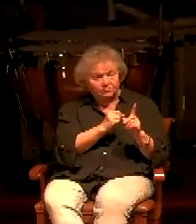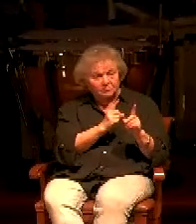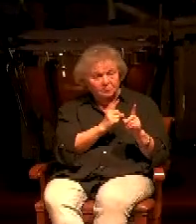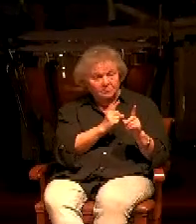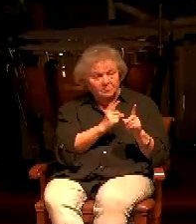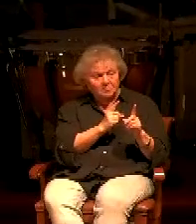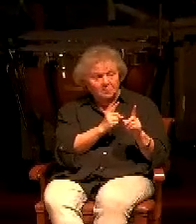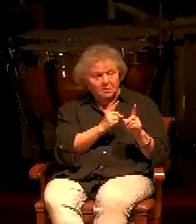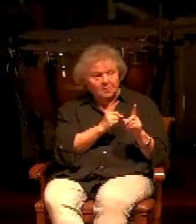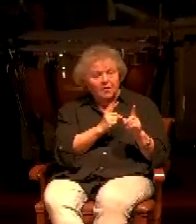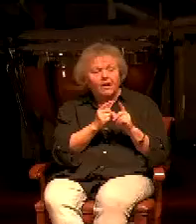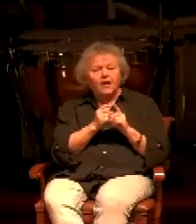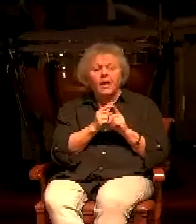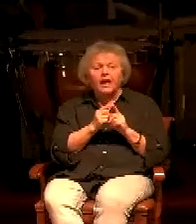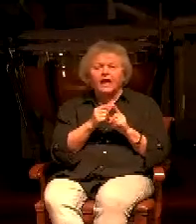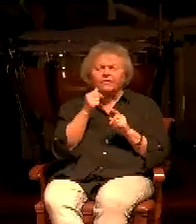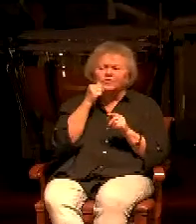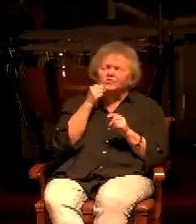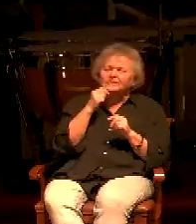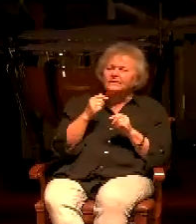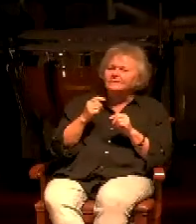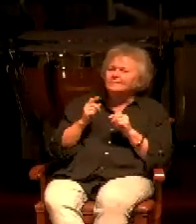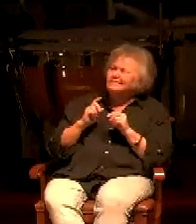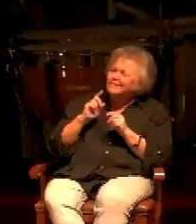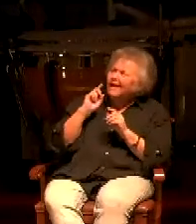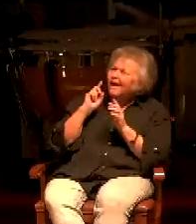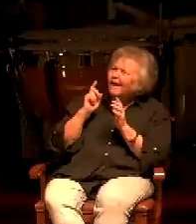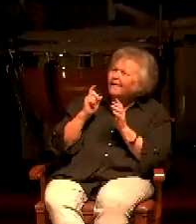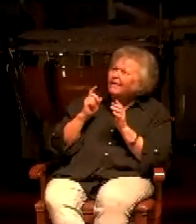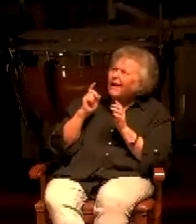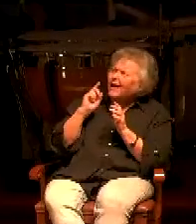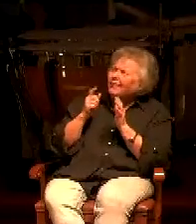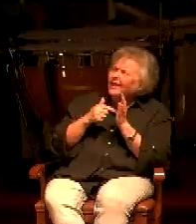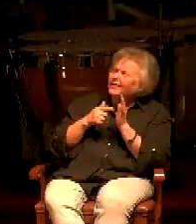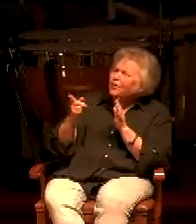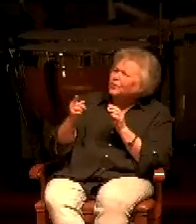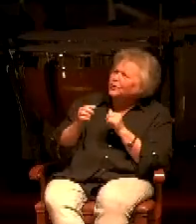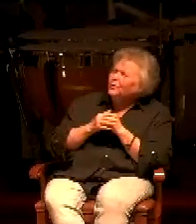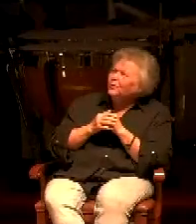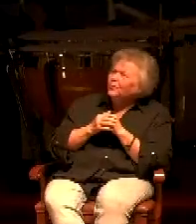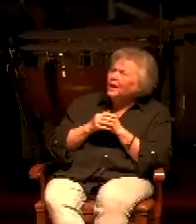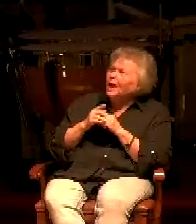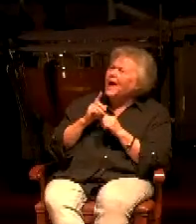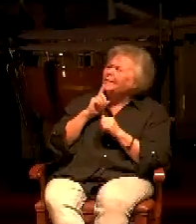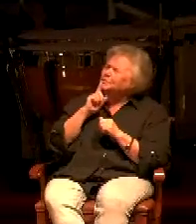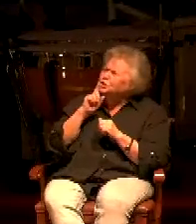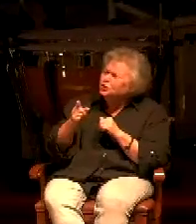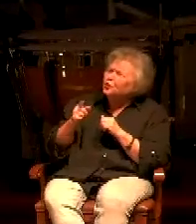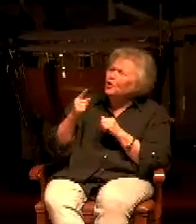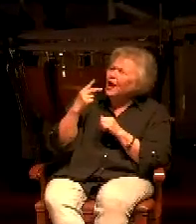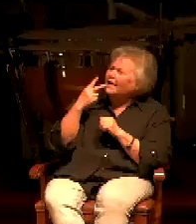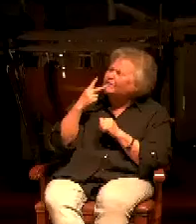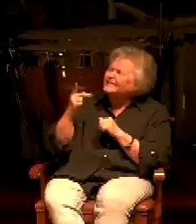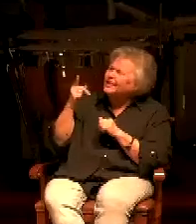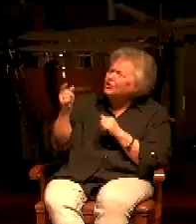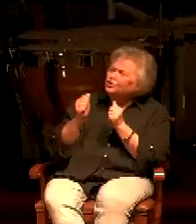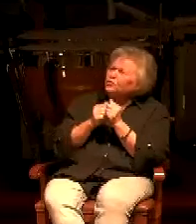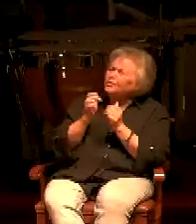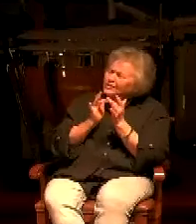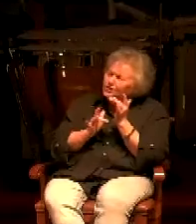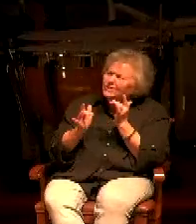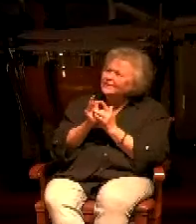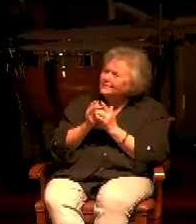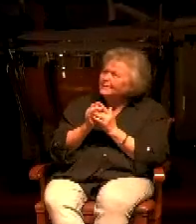think I recognize you. You don't come here before. You've never been in this place, but I'm certain I've seen you with Jesus, the one